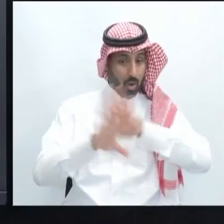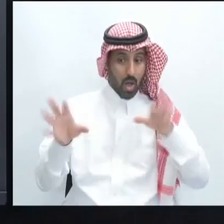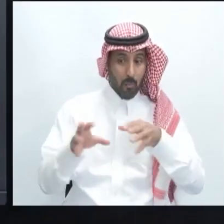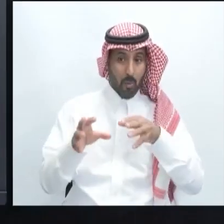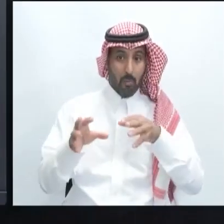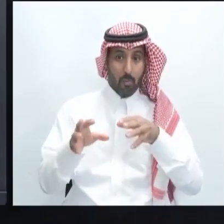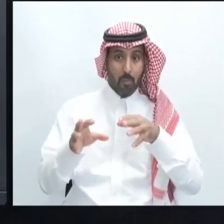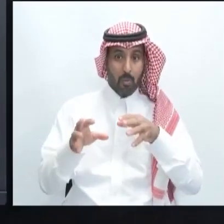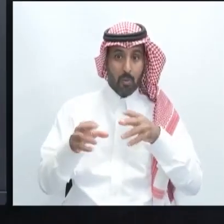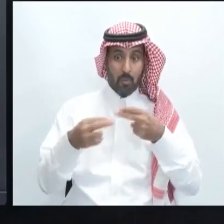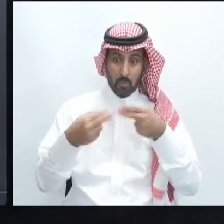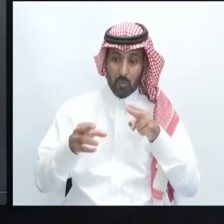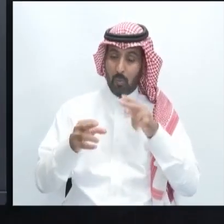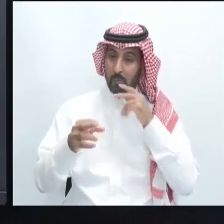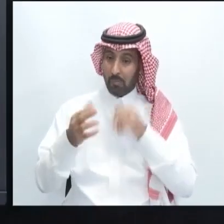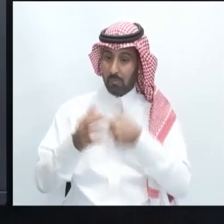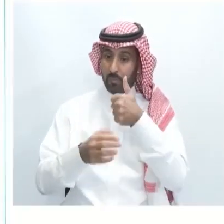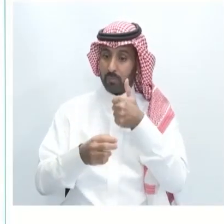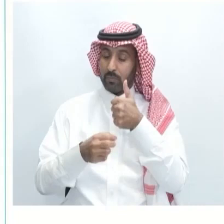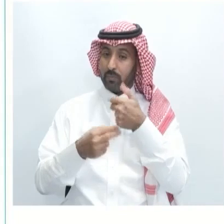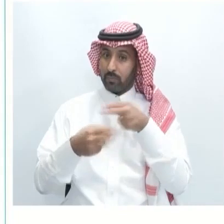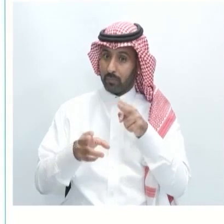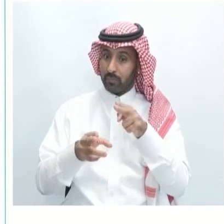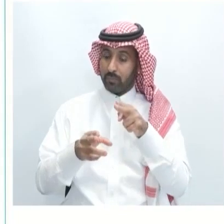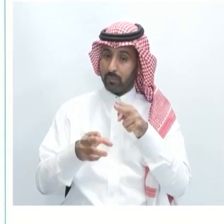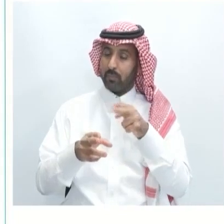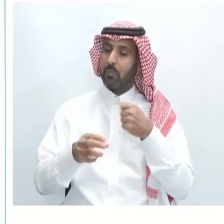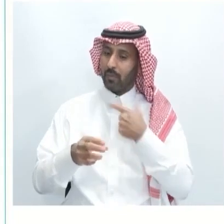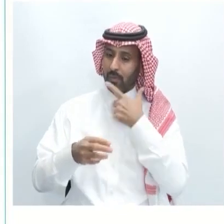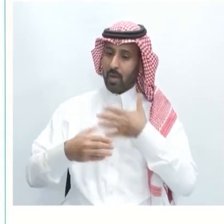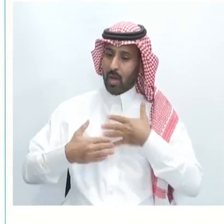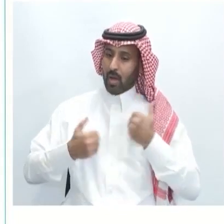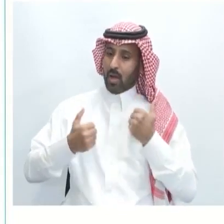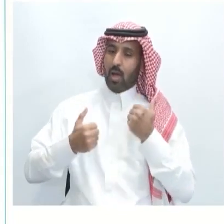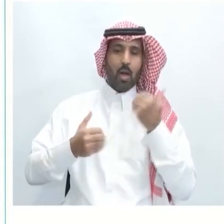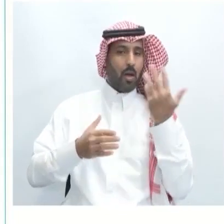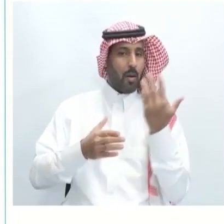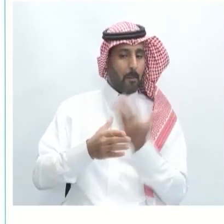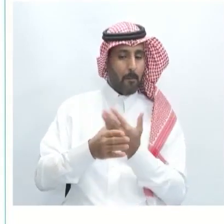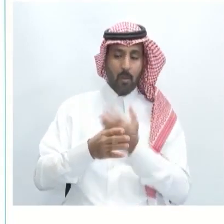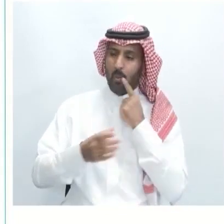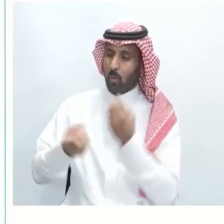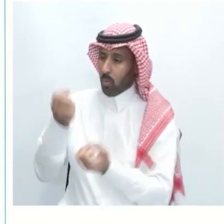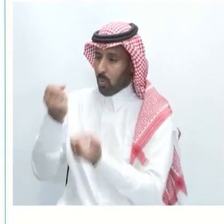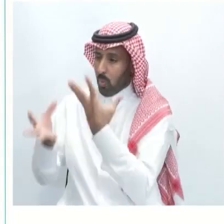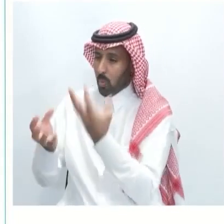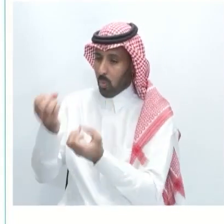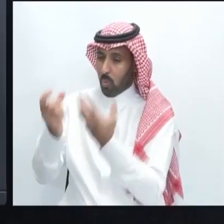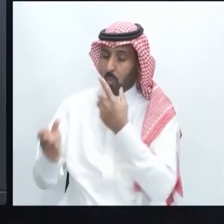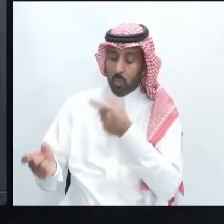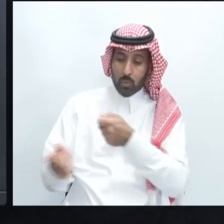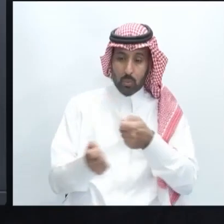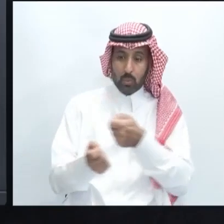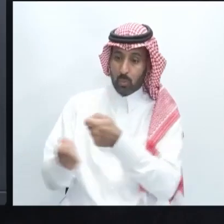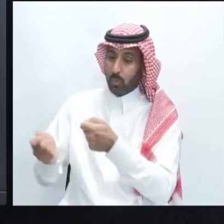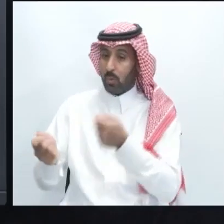satisfied or not? Social workers? Yes. What about firefighters? Are they